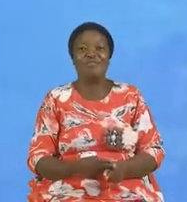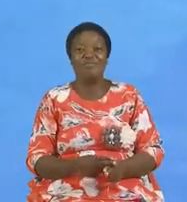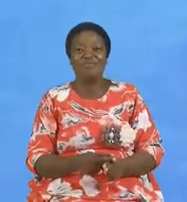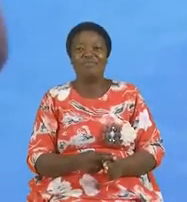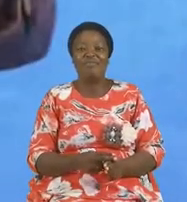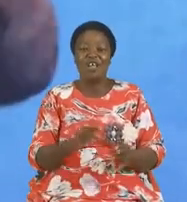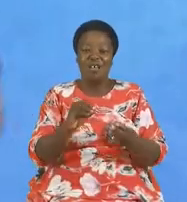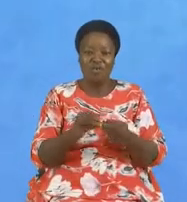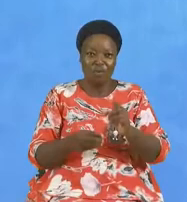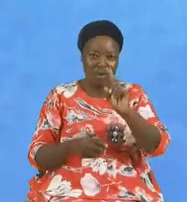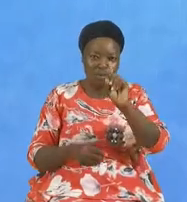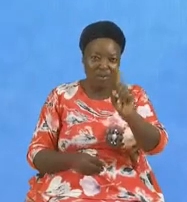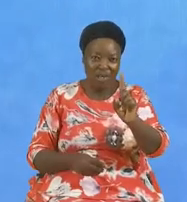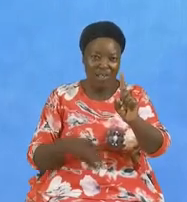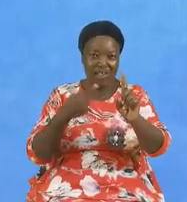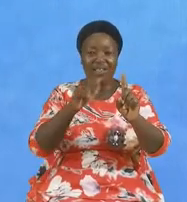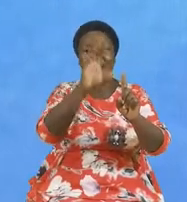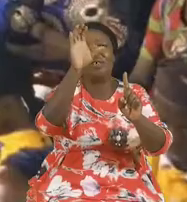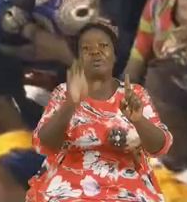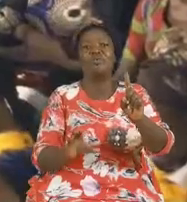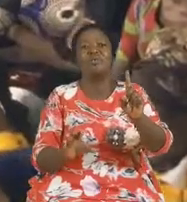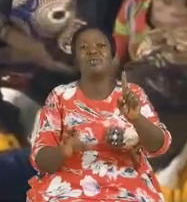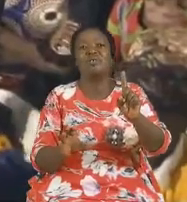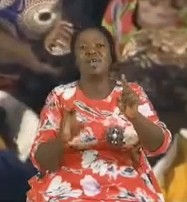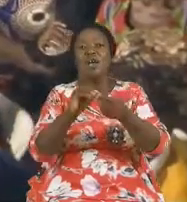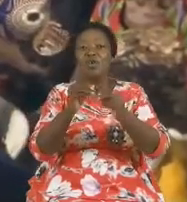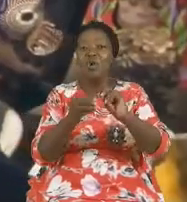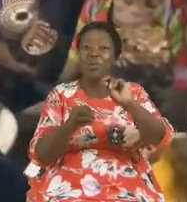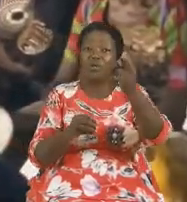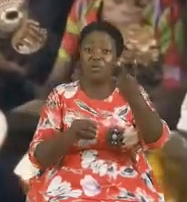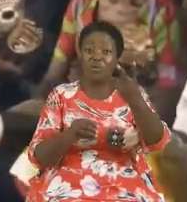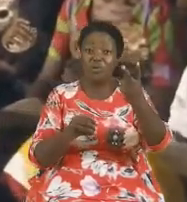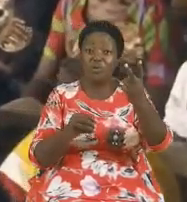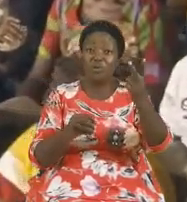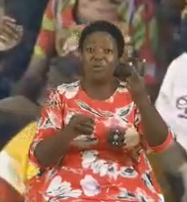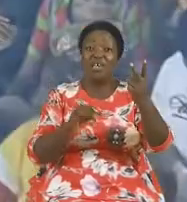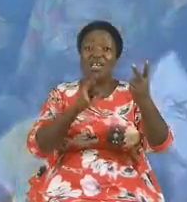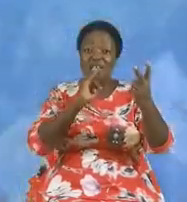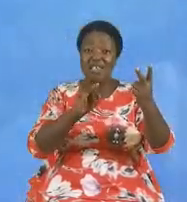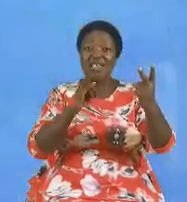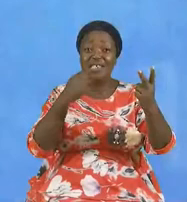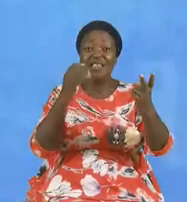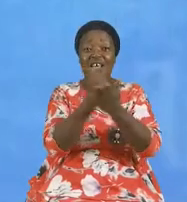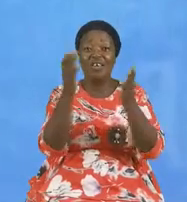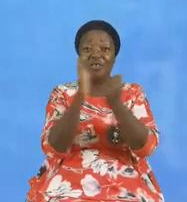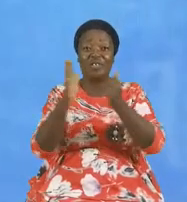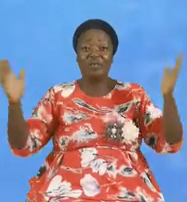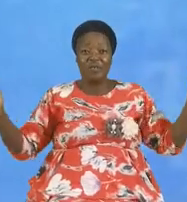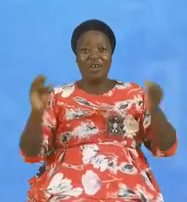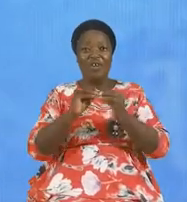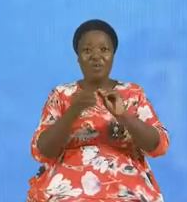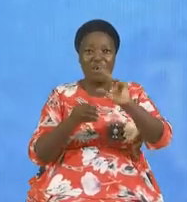from today in Jesus' name. Number one, the cross. Number